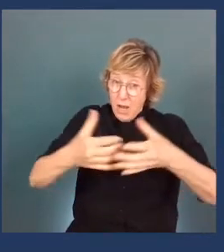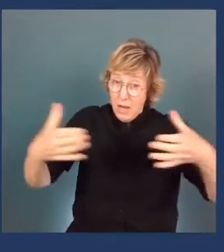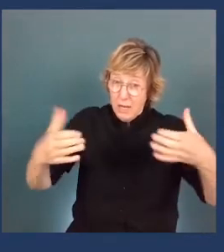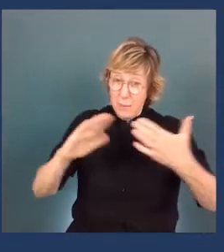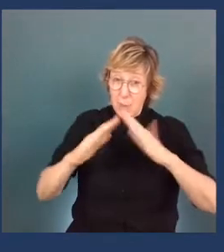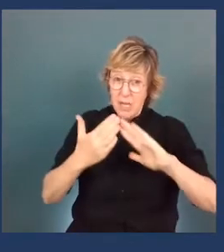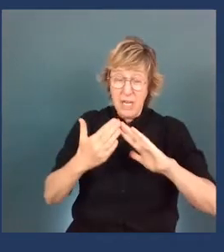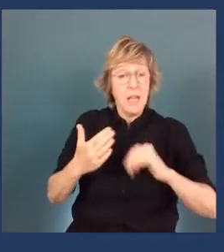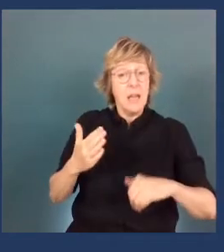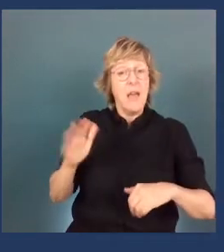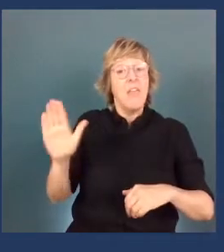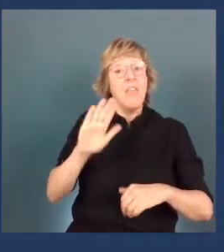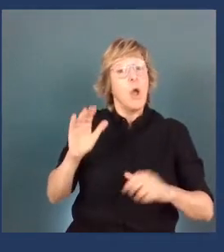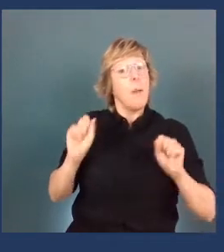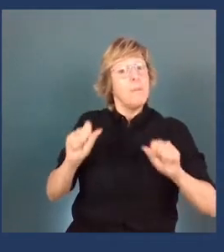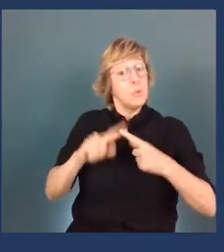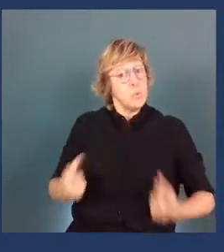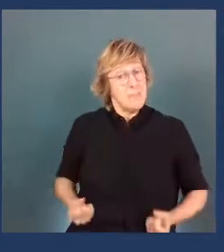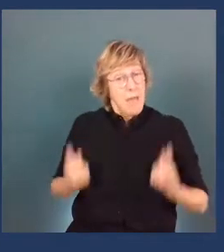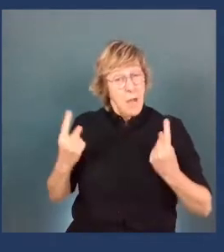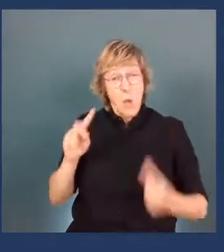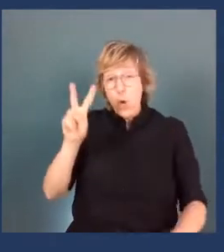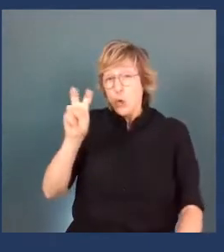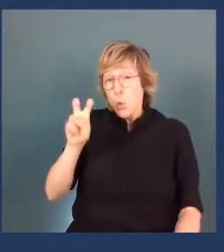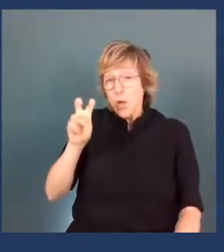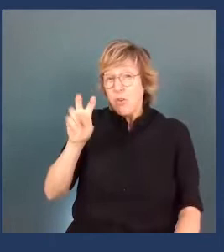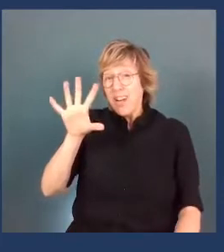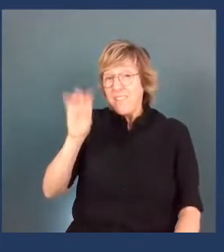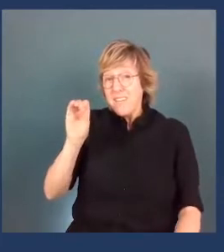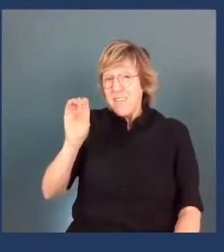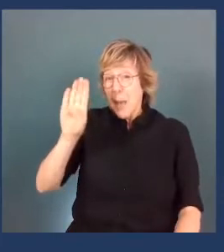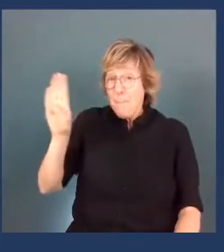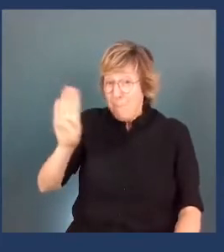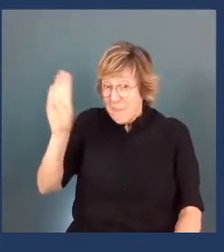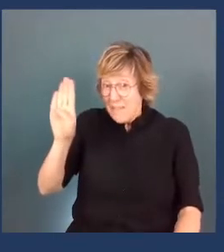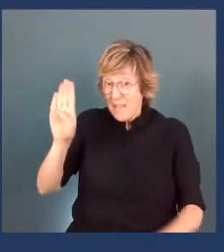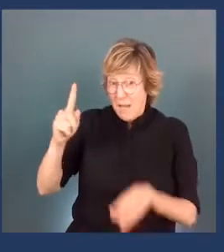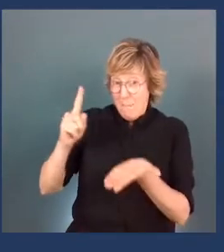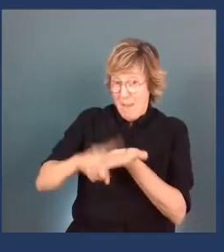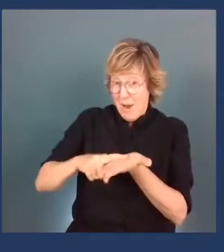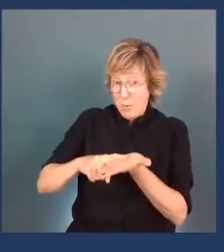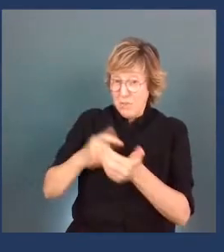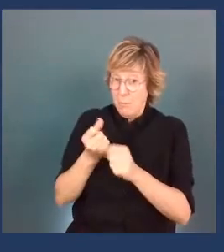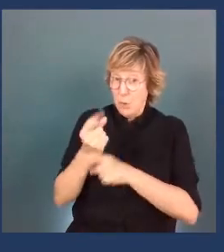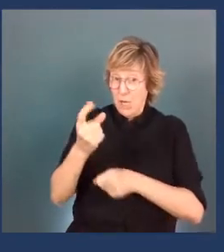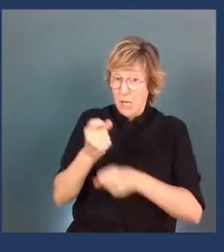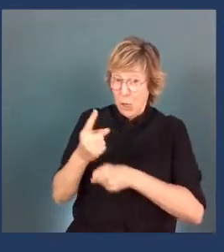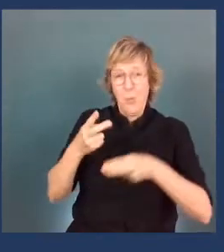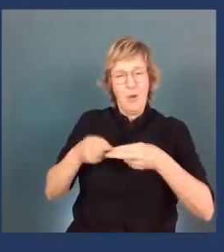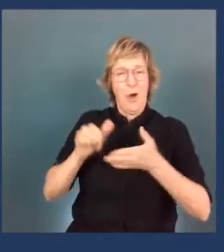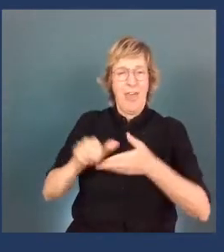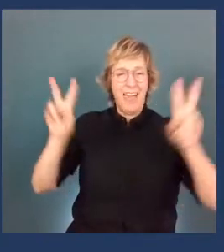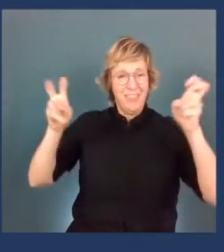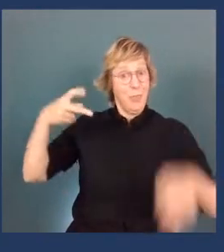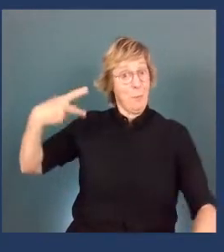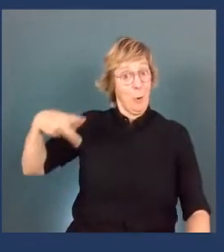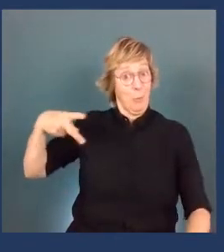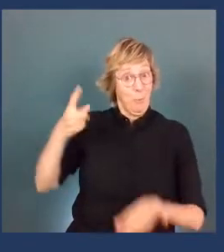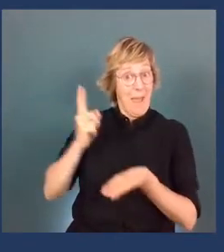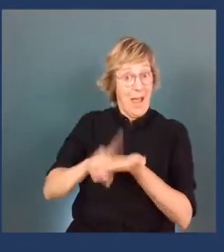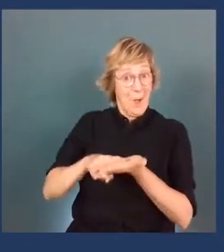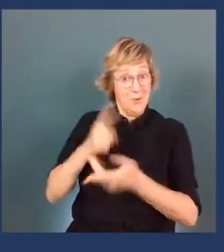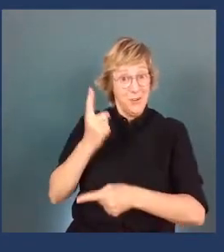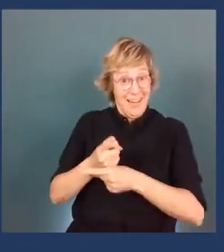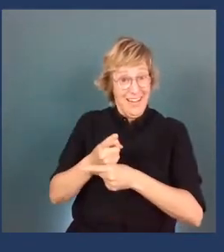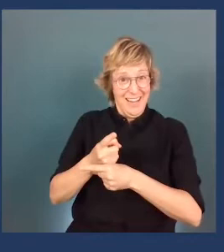with spending power of £250 billion a year. That's the, as we call it, the purple pound, right? And it's